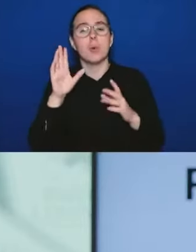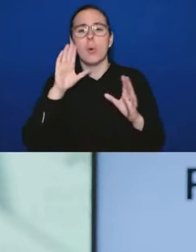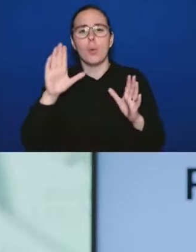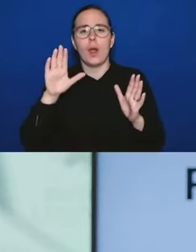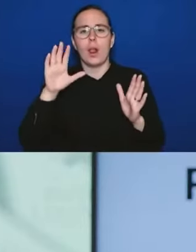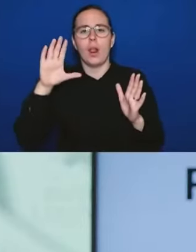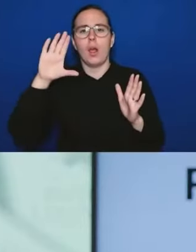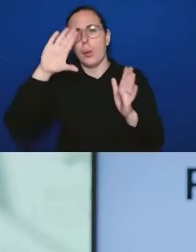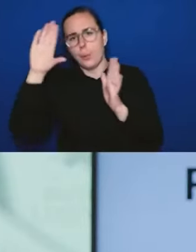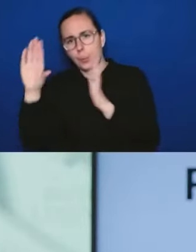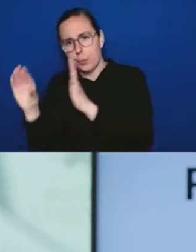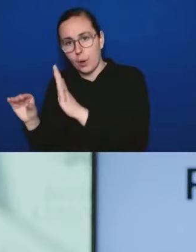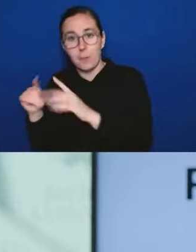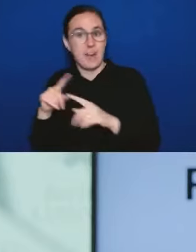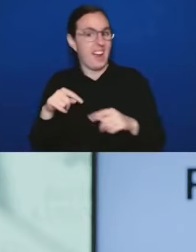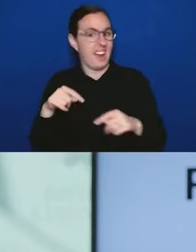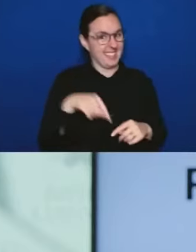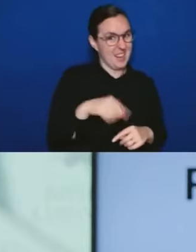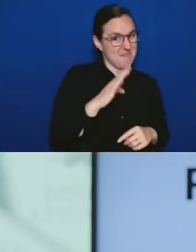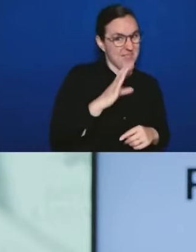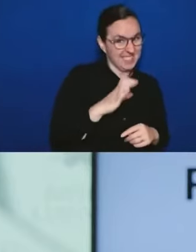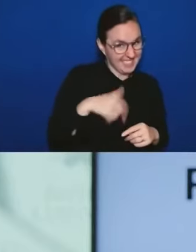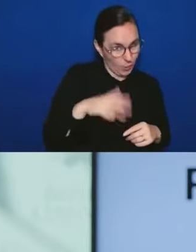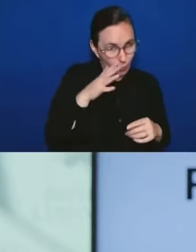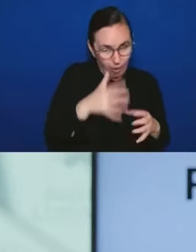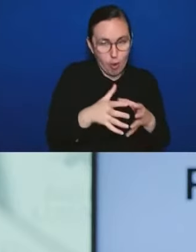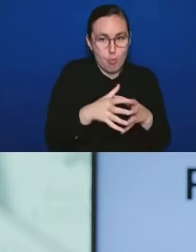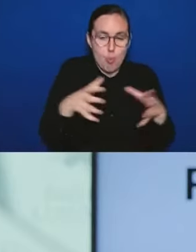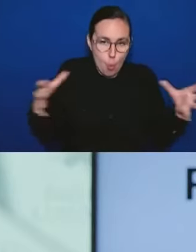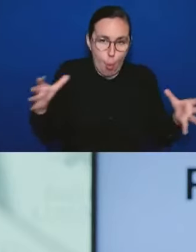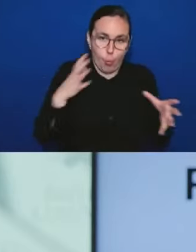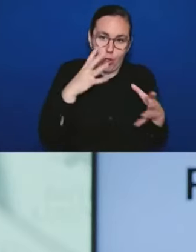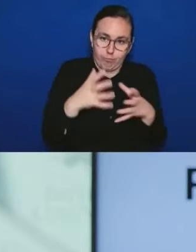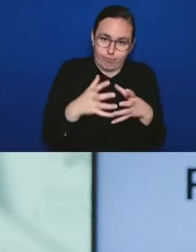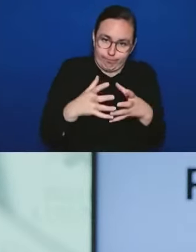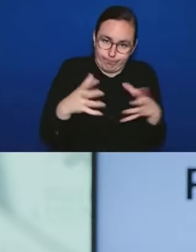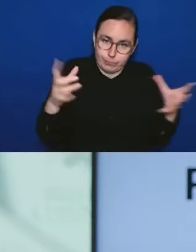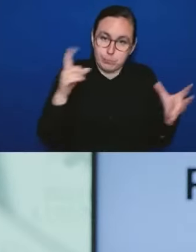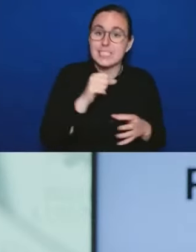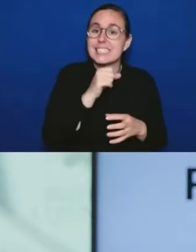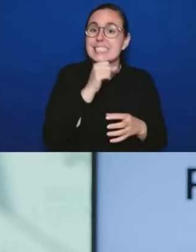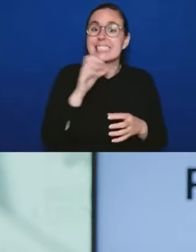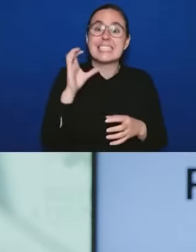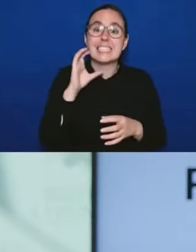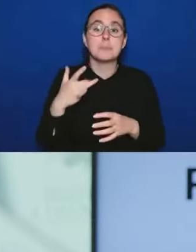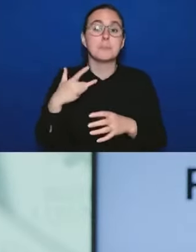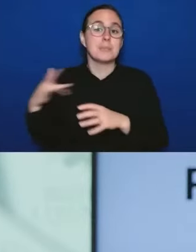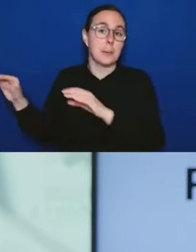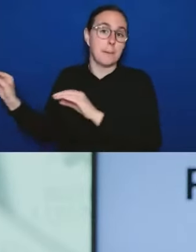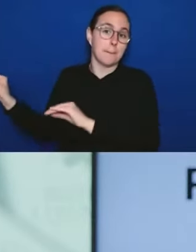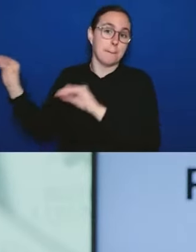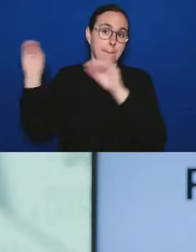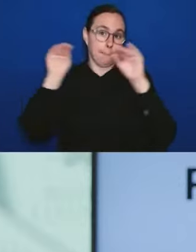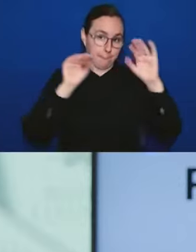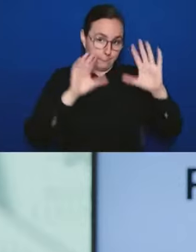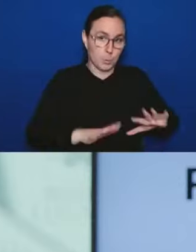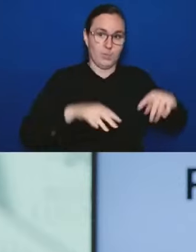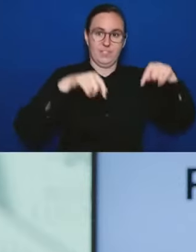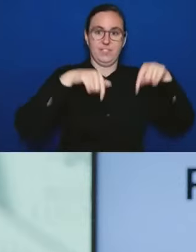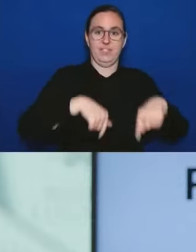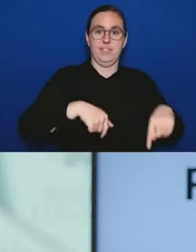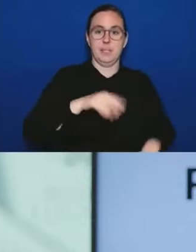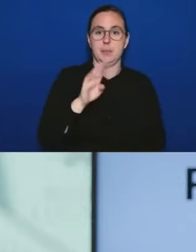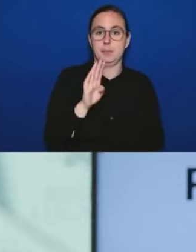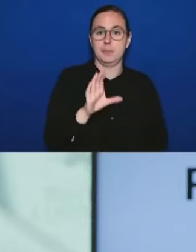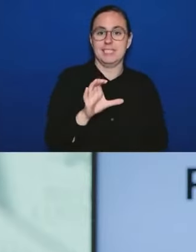to grow because people, especially seniors, come to British Columbia in large numbers, and we expect they'll continue to do so.